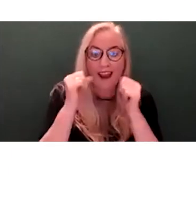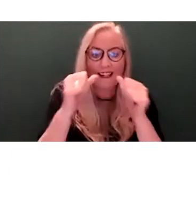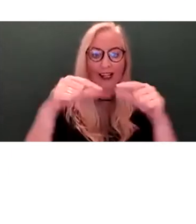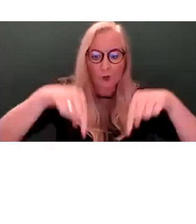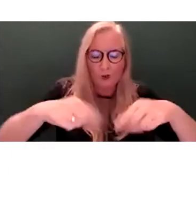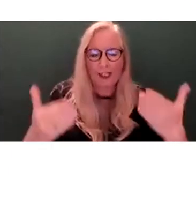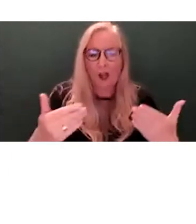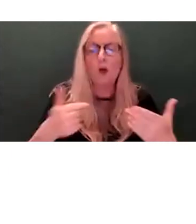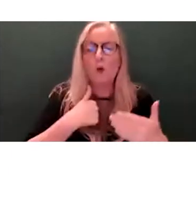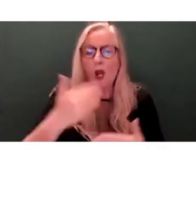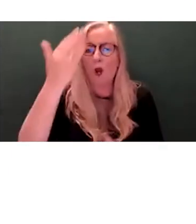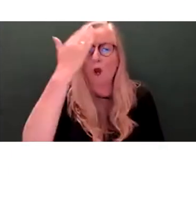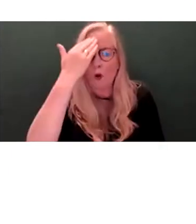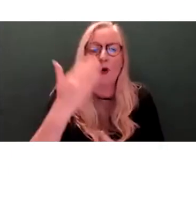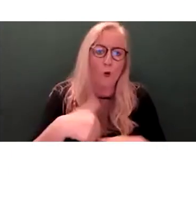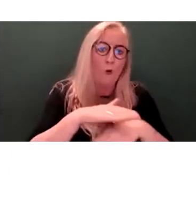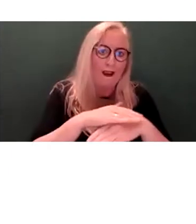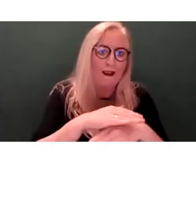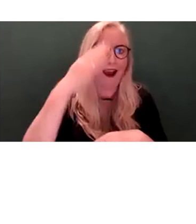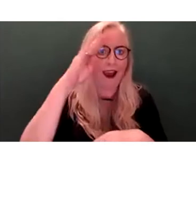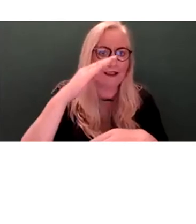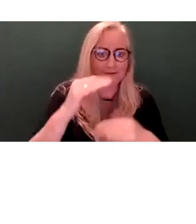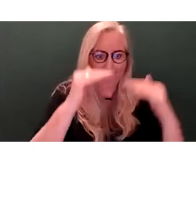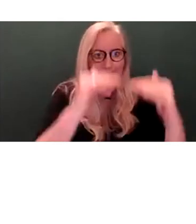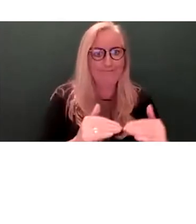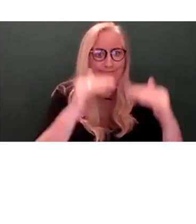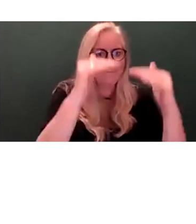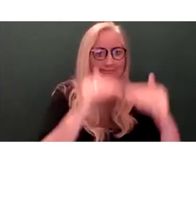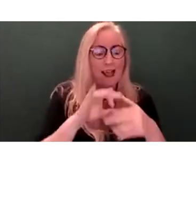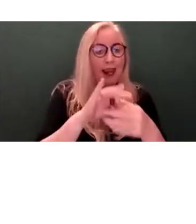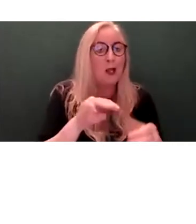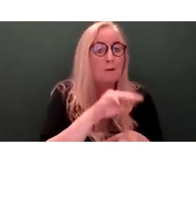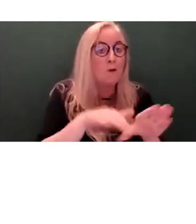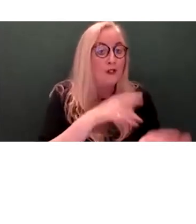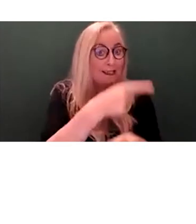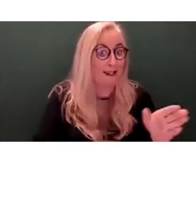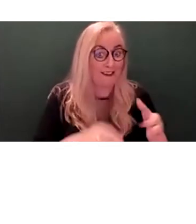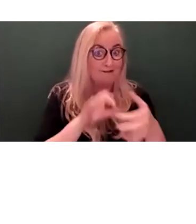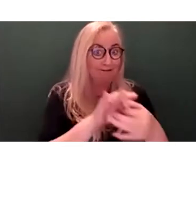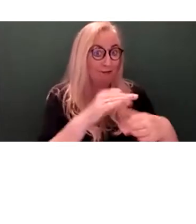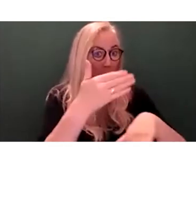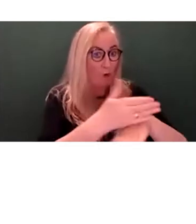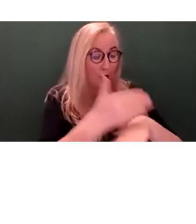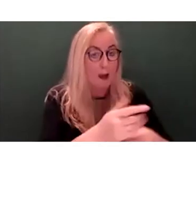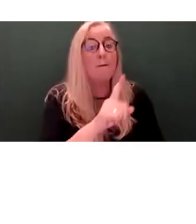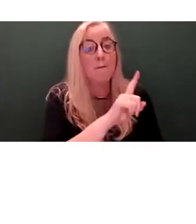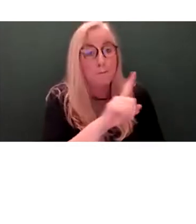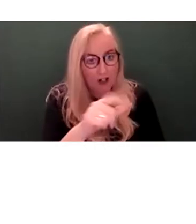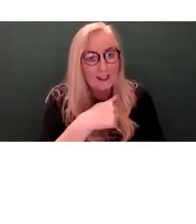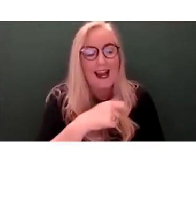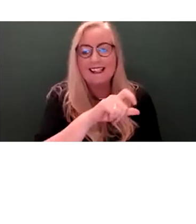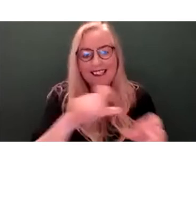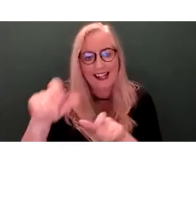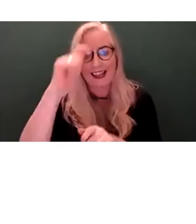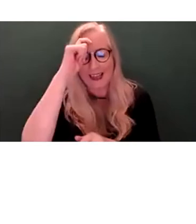aware of where Ireland stands with regard to employment of people with disabilities. Even still, I think it is important